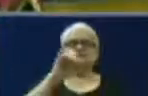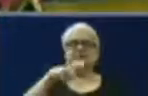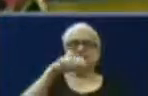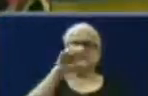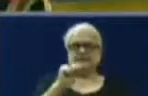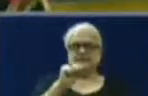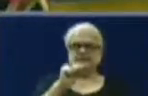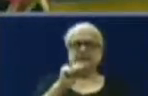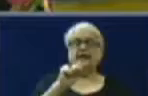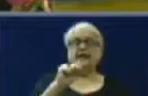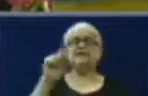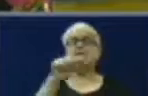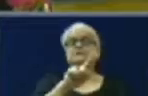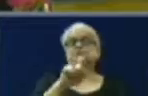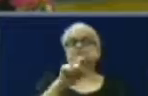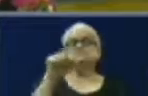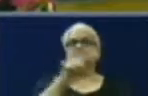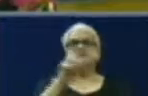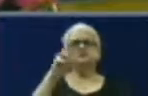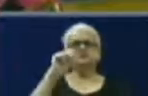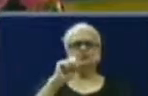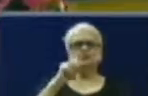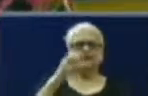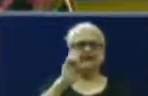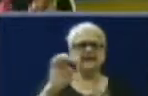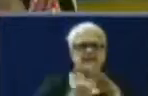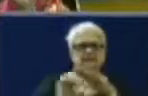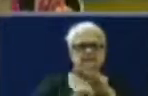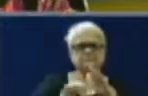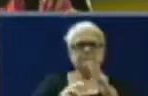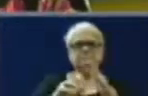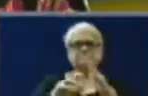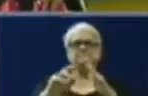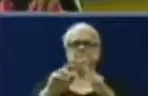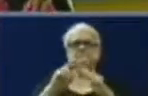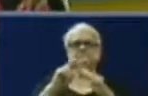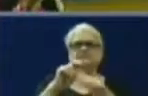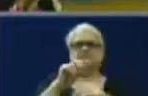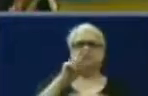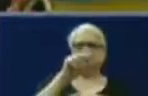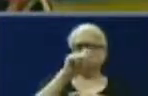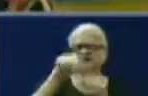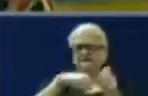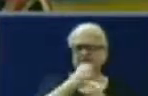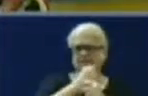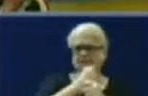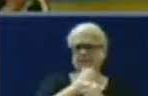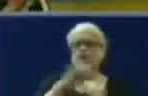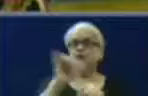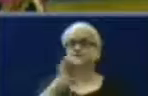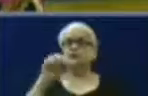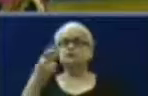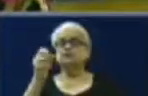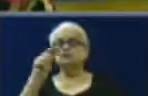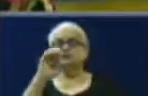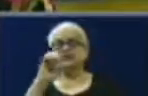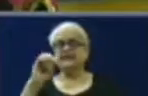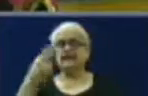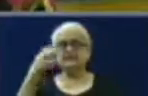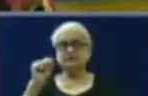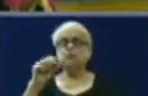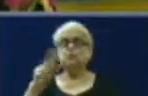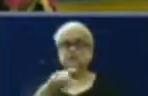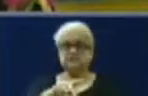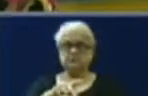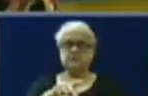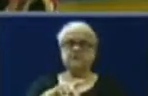for 2 decades. In addition, he was a teacher at Vic Elementary, Portland Elementary, and Shawnee High School. His mother, Dr.